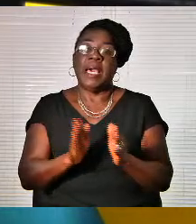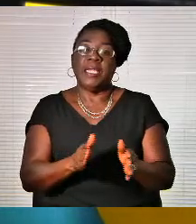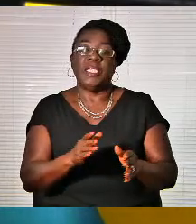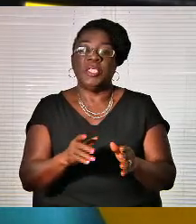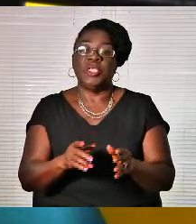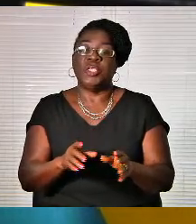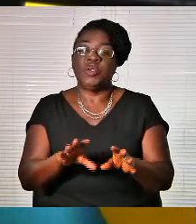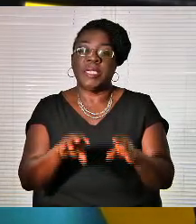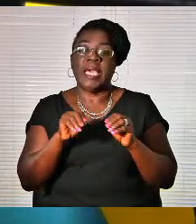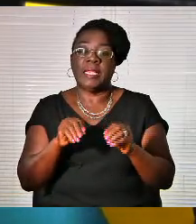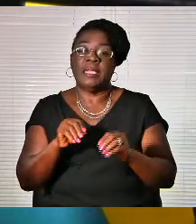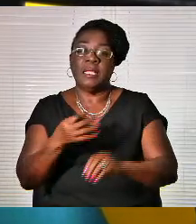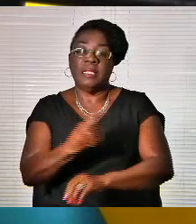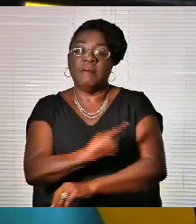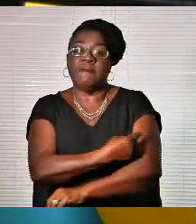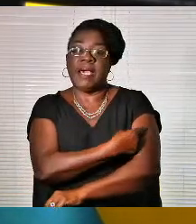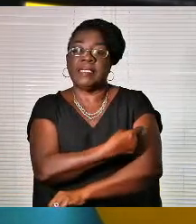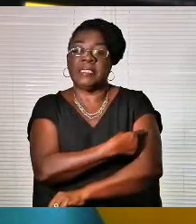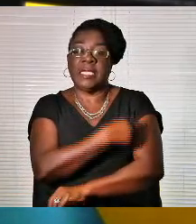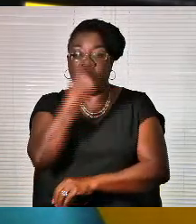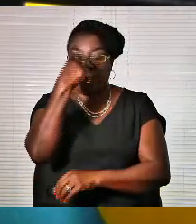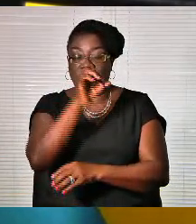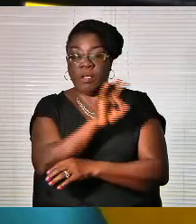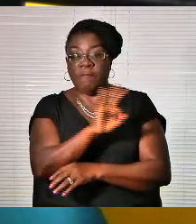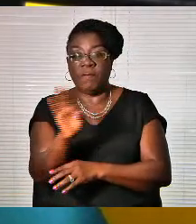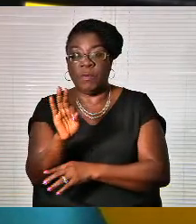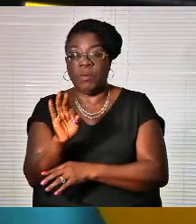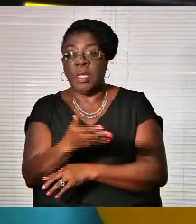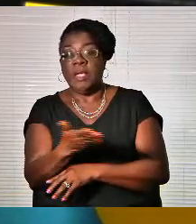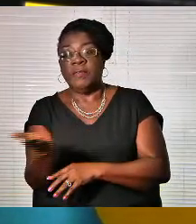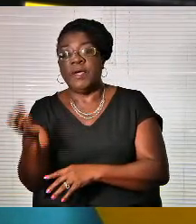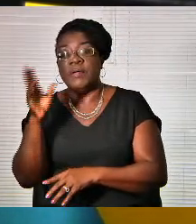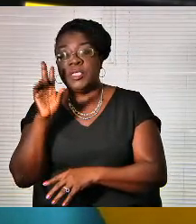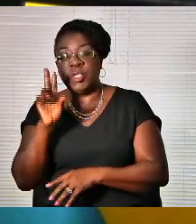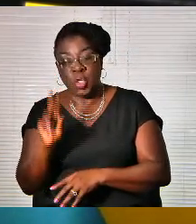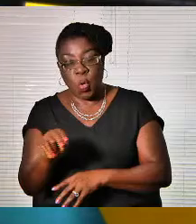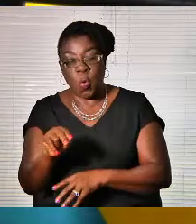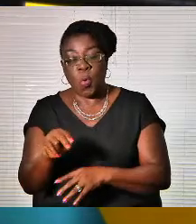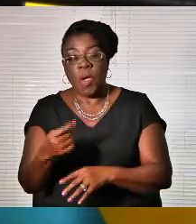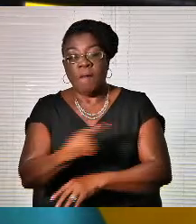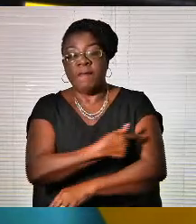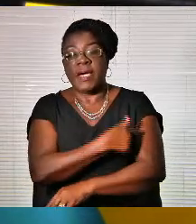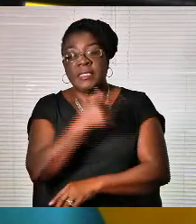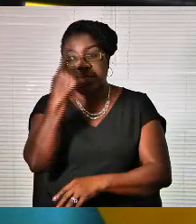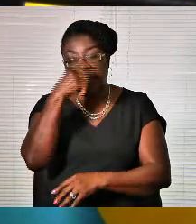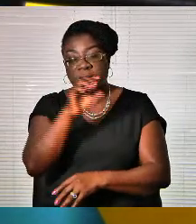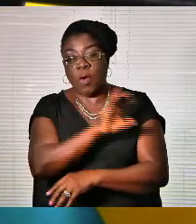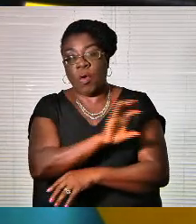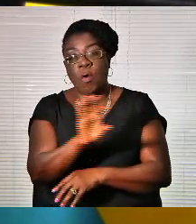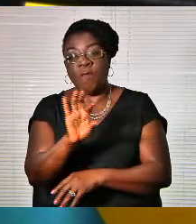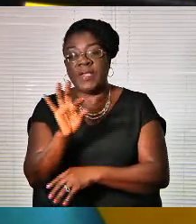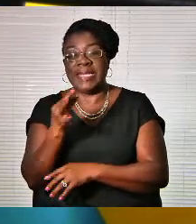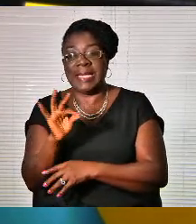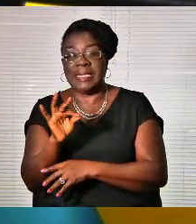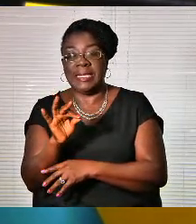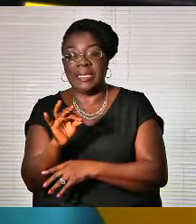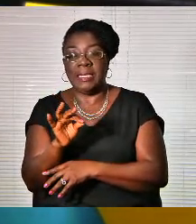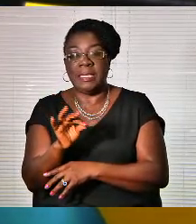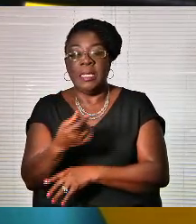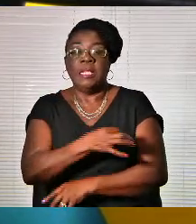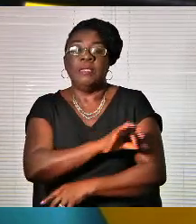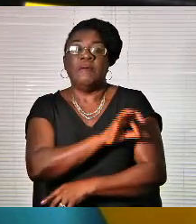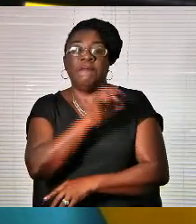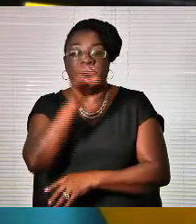currently no vaccine for COVID-19. However, the flu vaccine can provide protection for